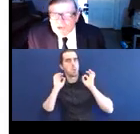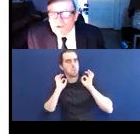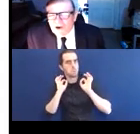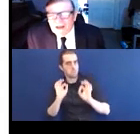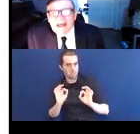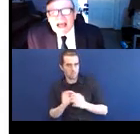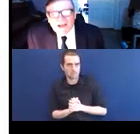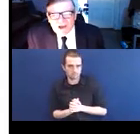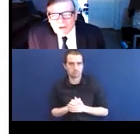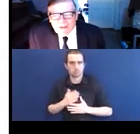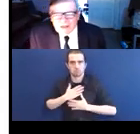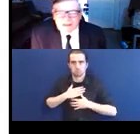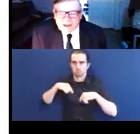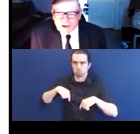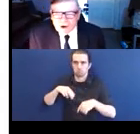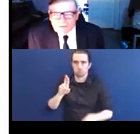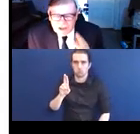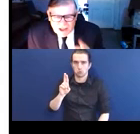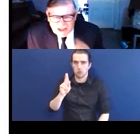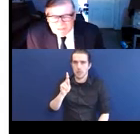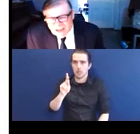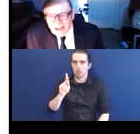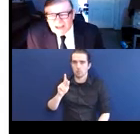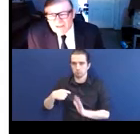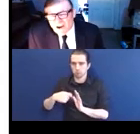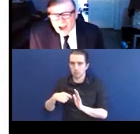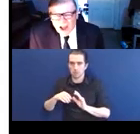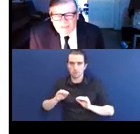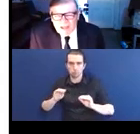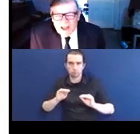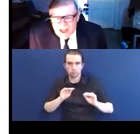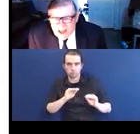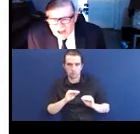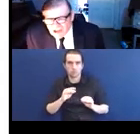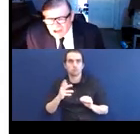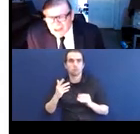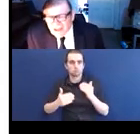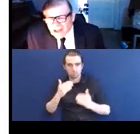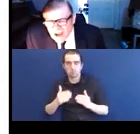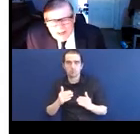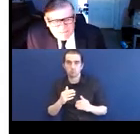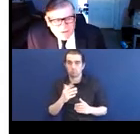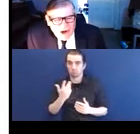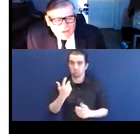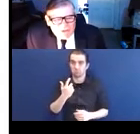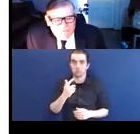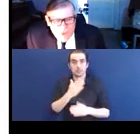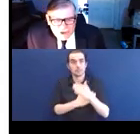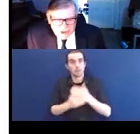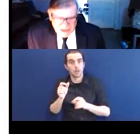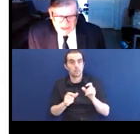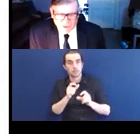employees who were on it actually got placed in a job. So 60% is very high. Interestingly, the training program was